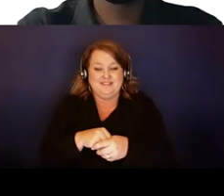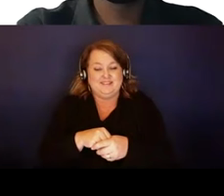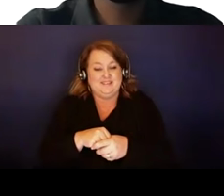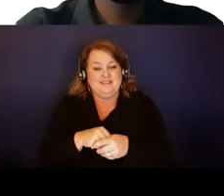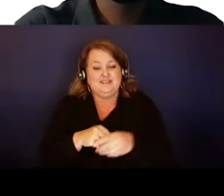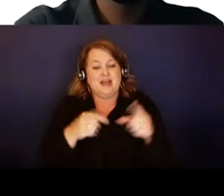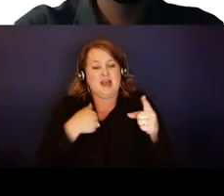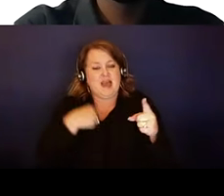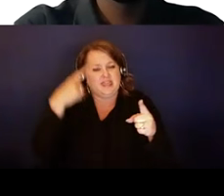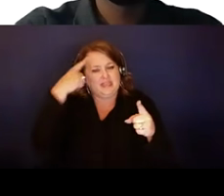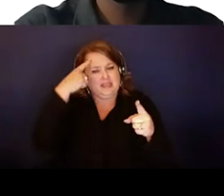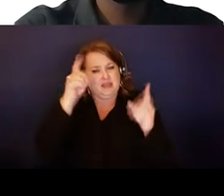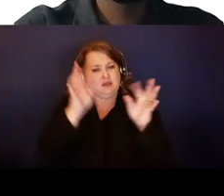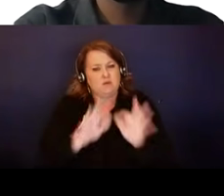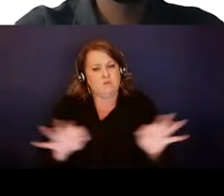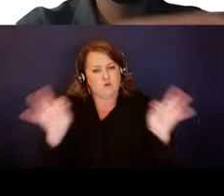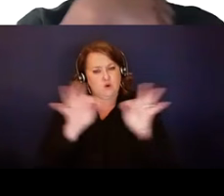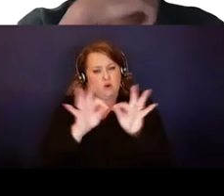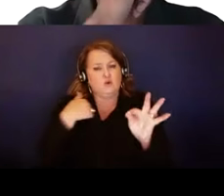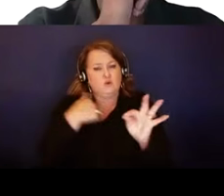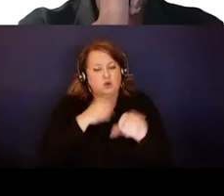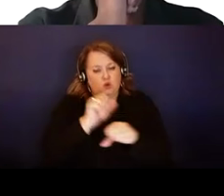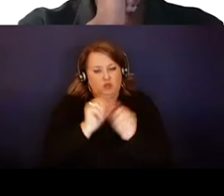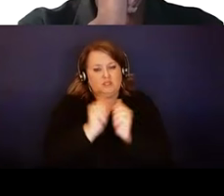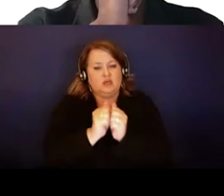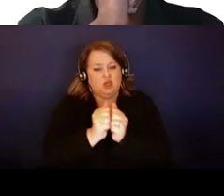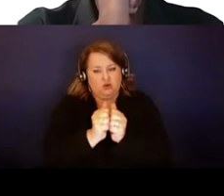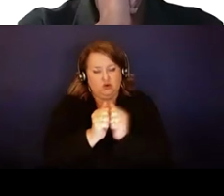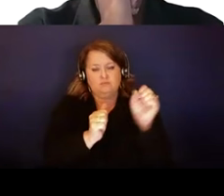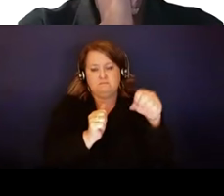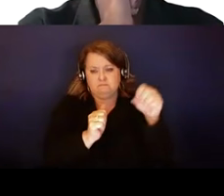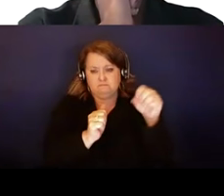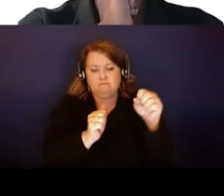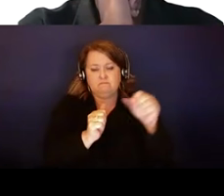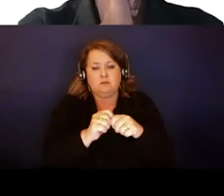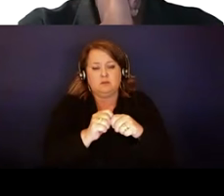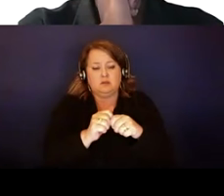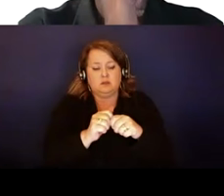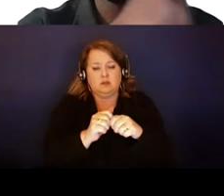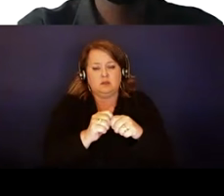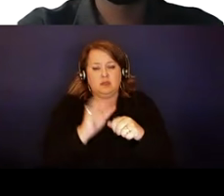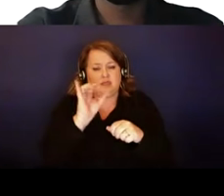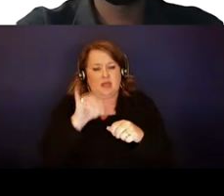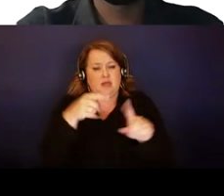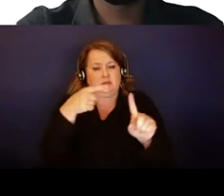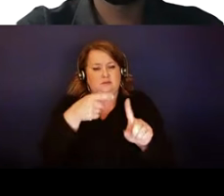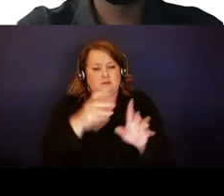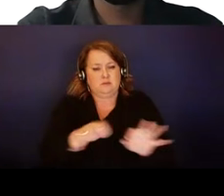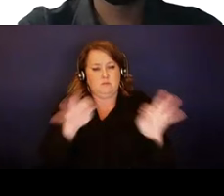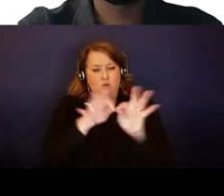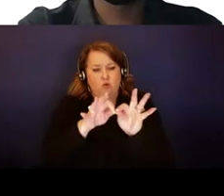I think it's important that we work together as a team instead of as separate, like, oh, that's the court, that's the police